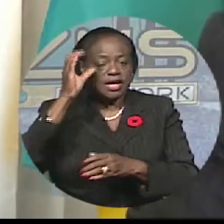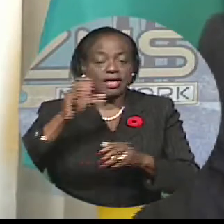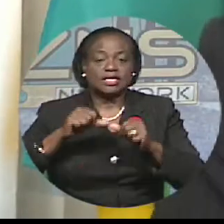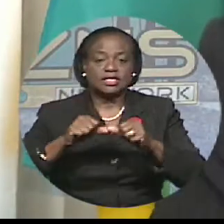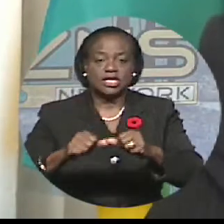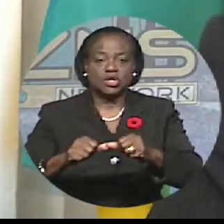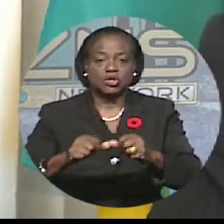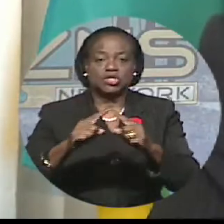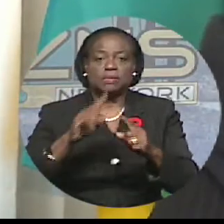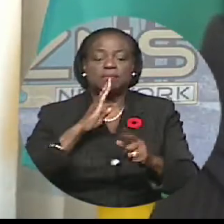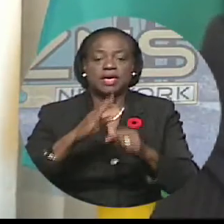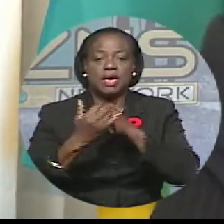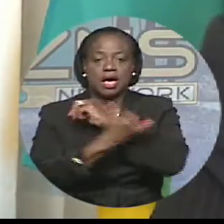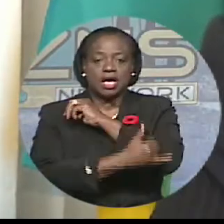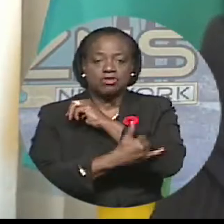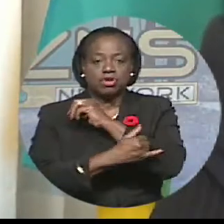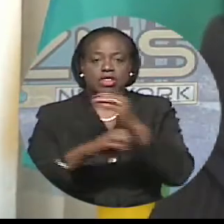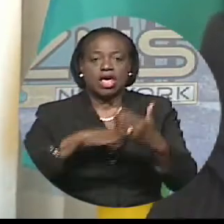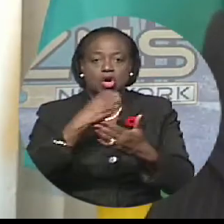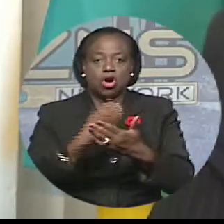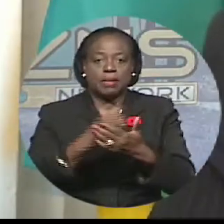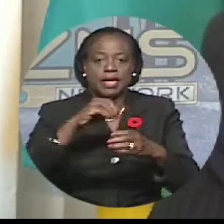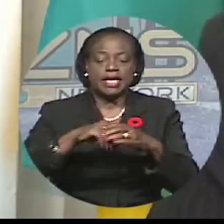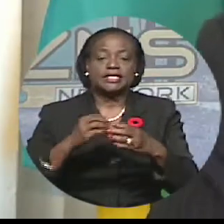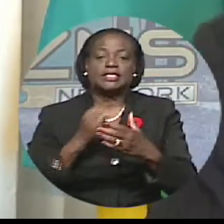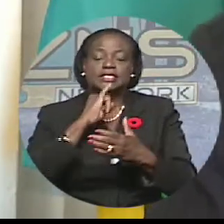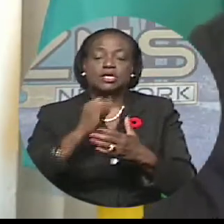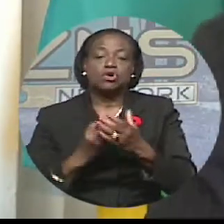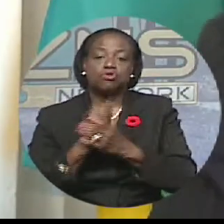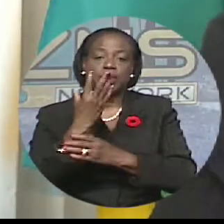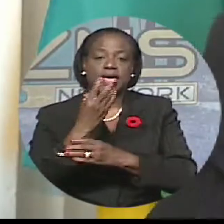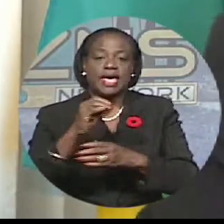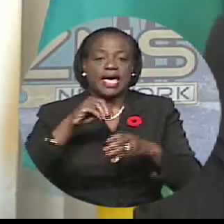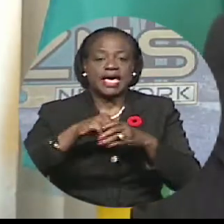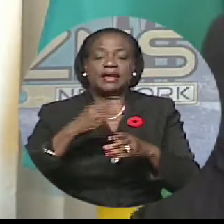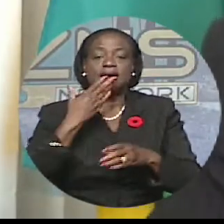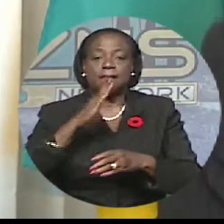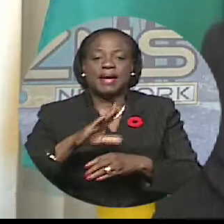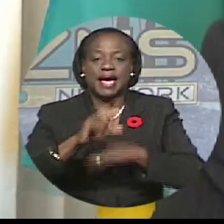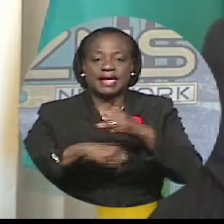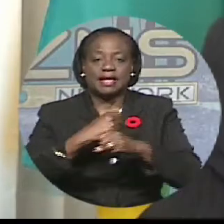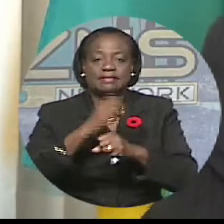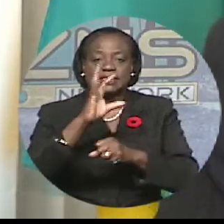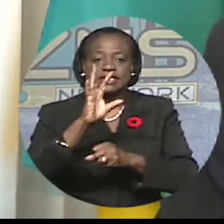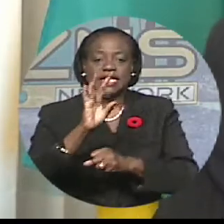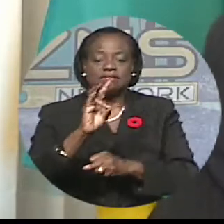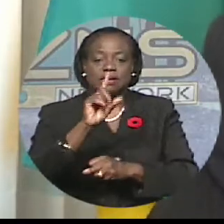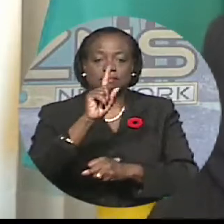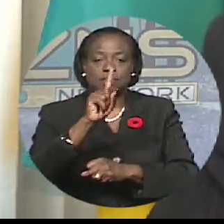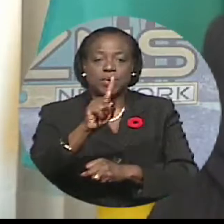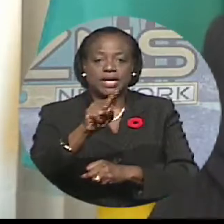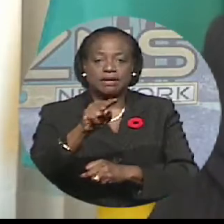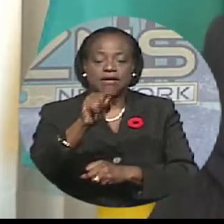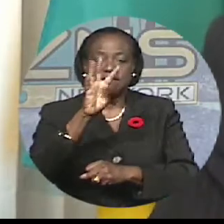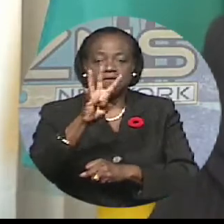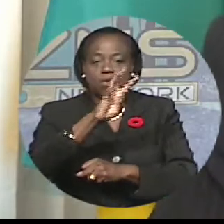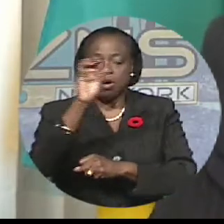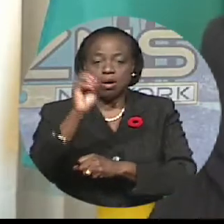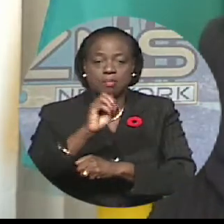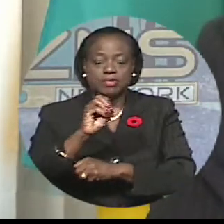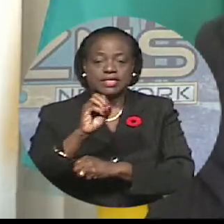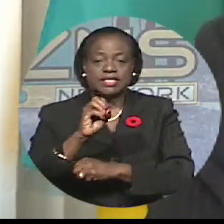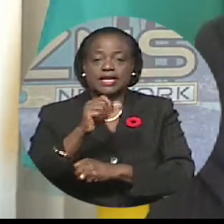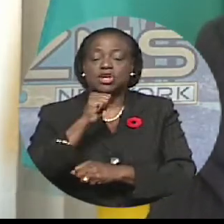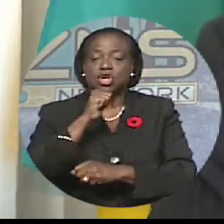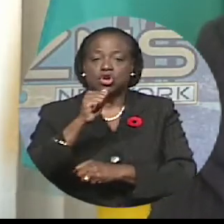a country whose economy is growing, and even in a bad year they're talking about 7.3 or 7.4%. They're not going to impact